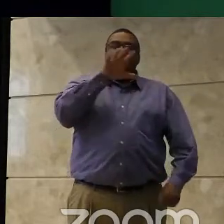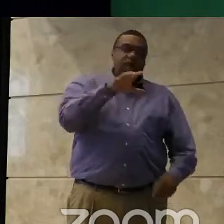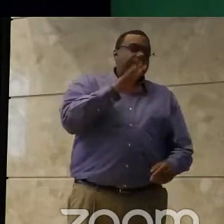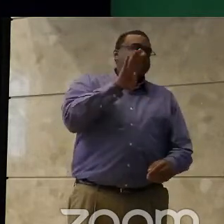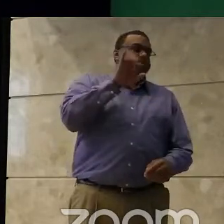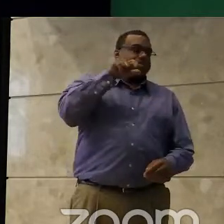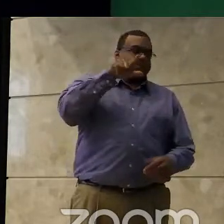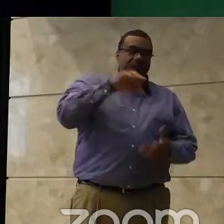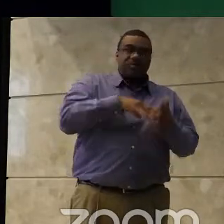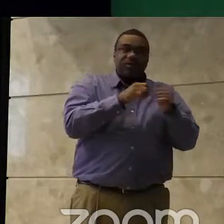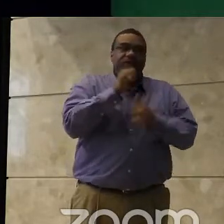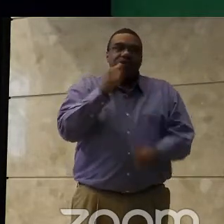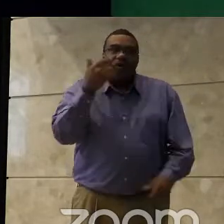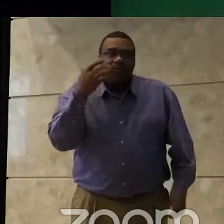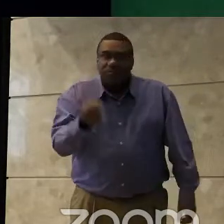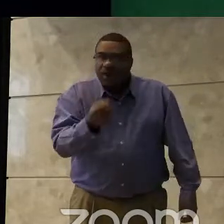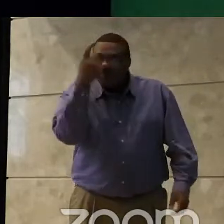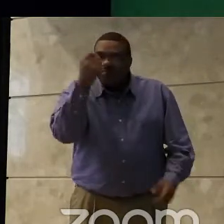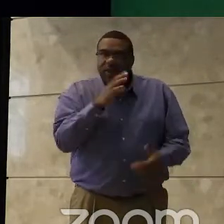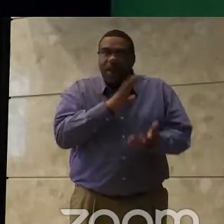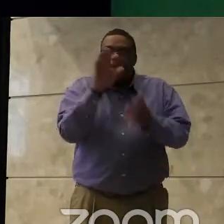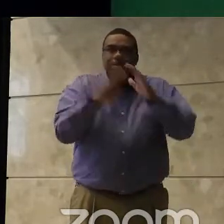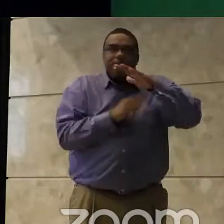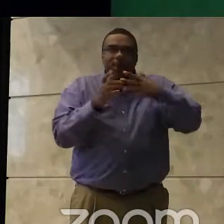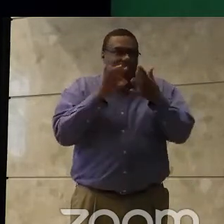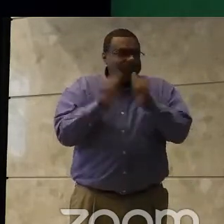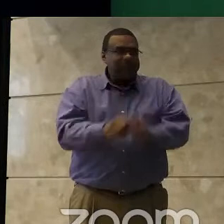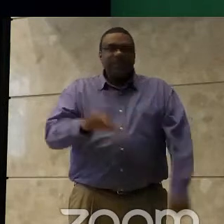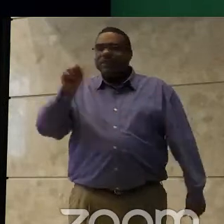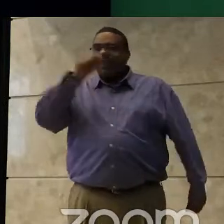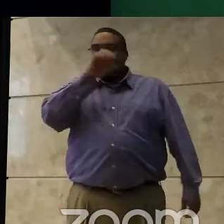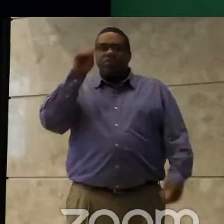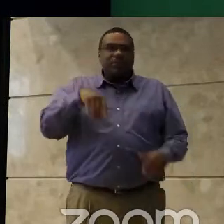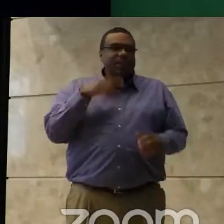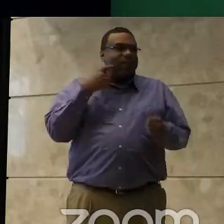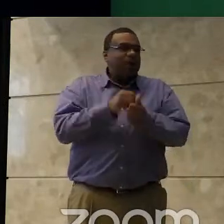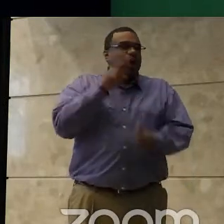Michigan State saying you don't know basic math. What's 10% of 2.5 billion?